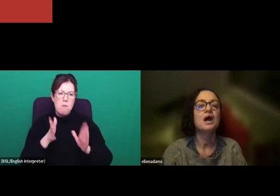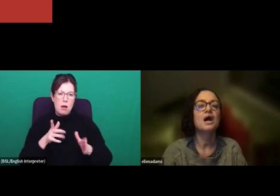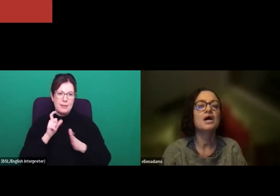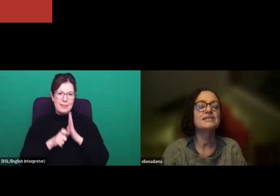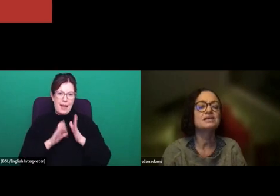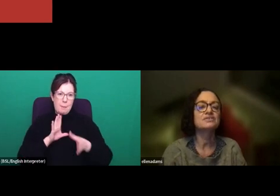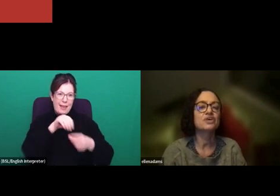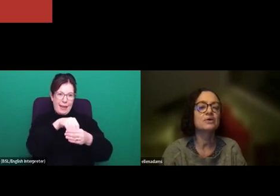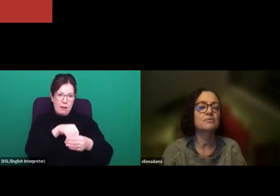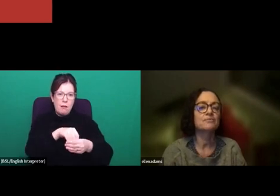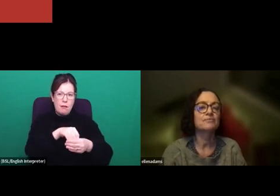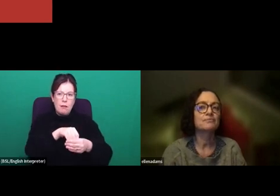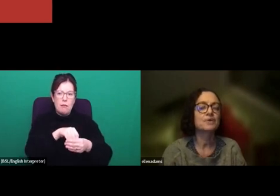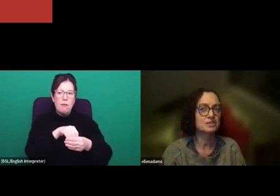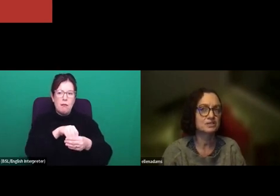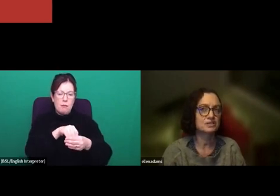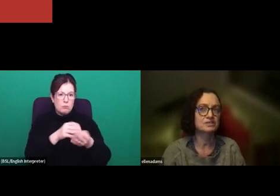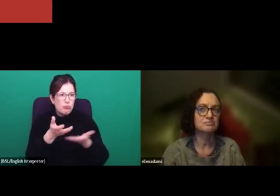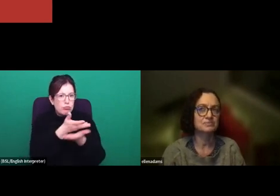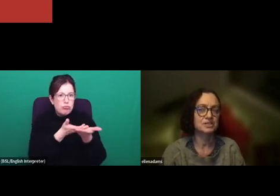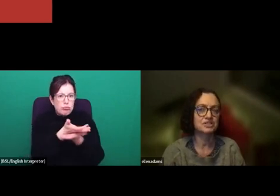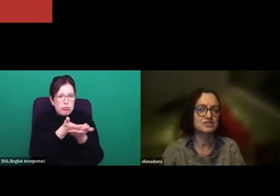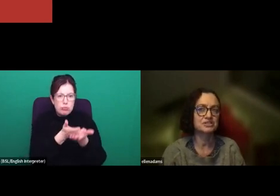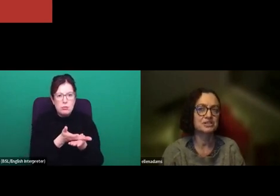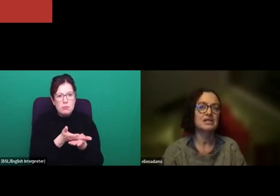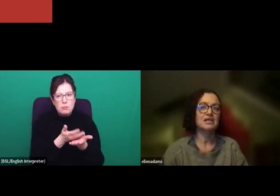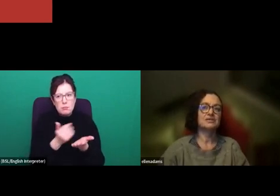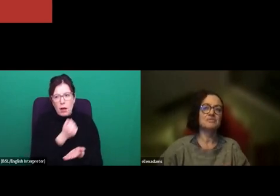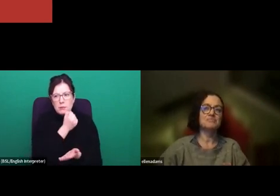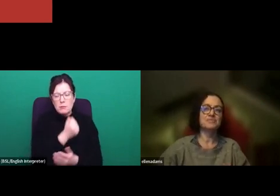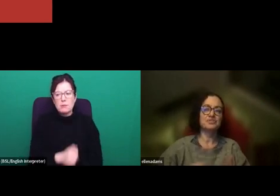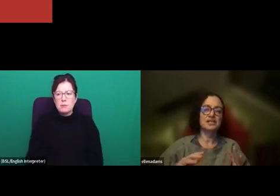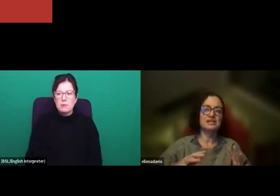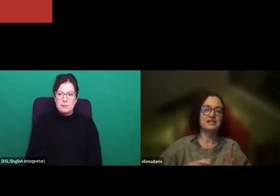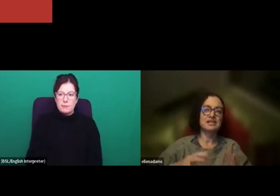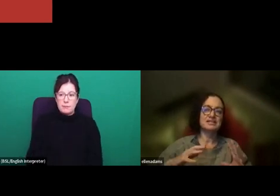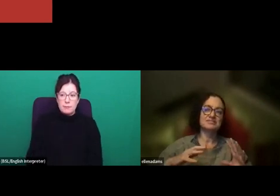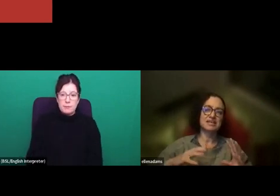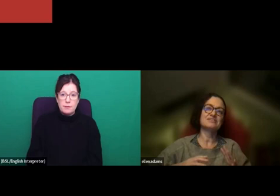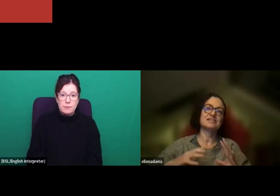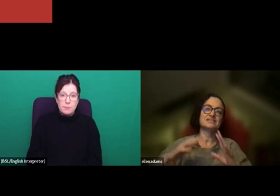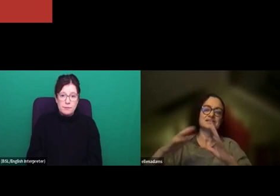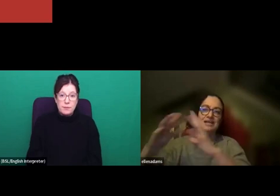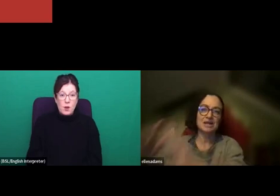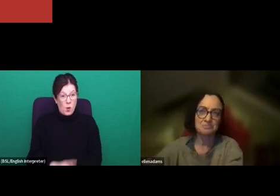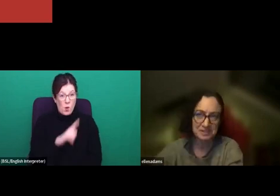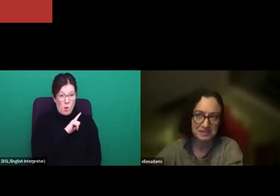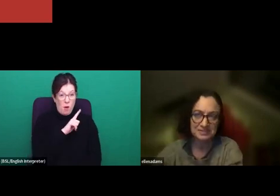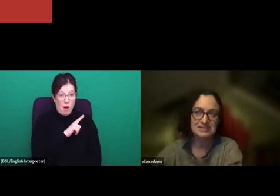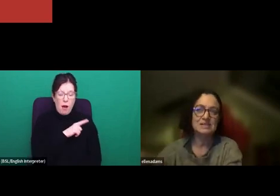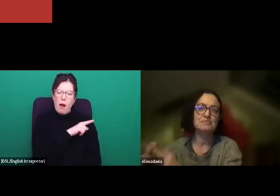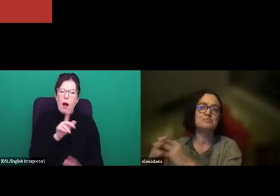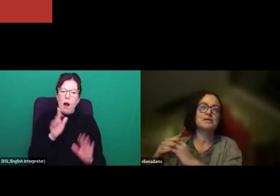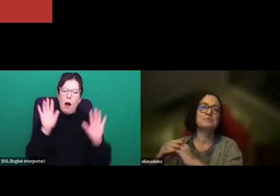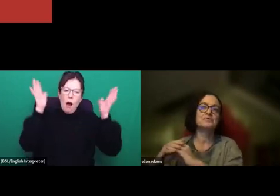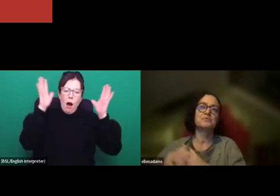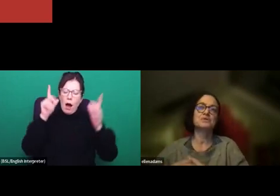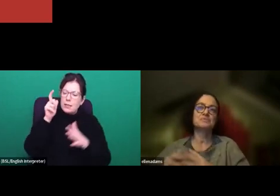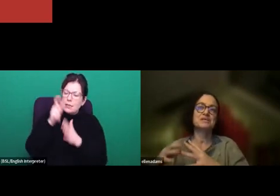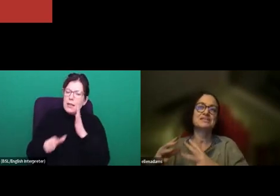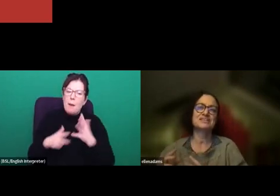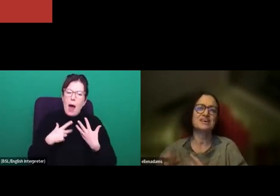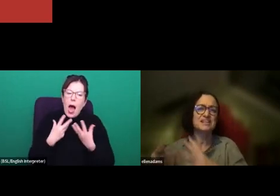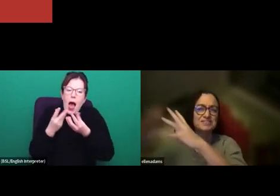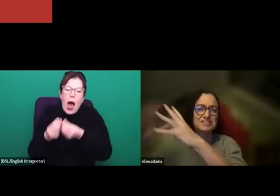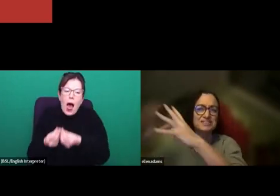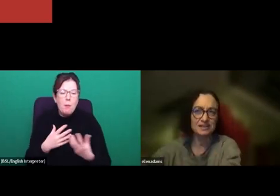but it does feel pertinent because the tendency is to help disabled people,